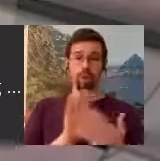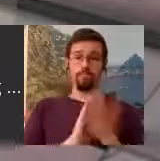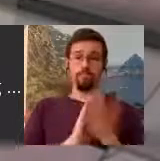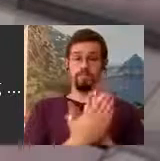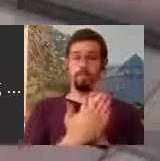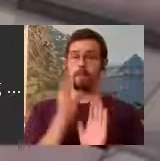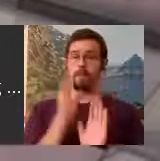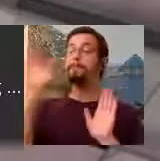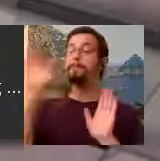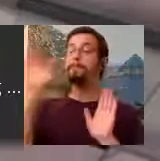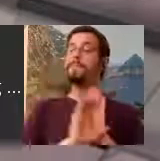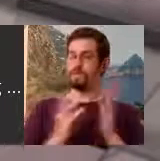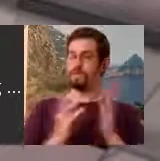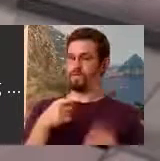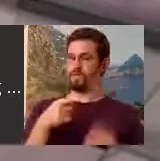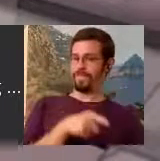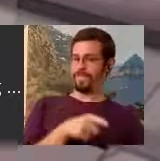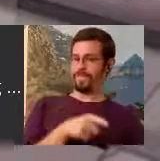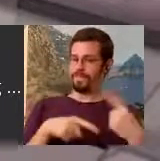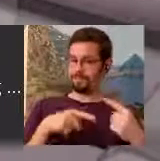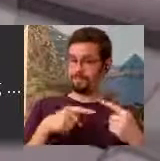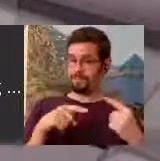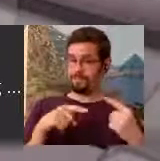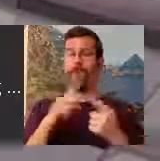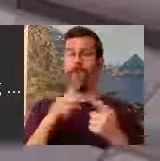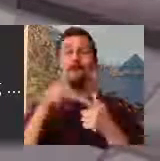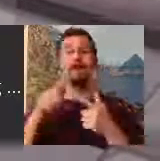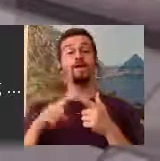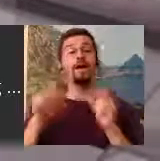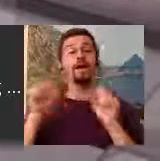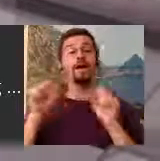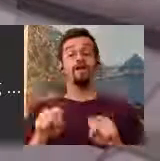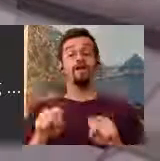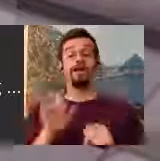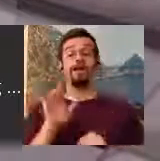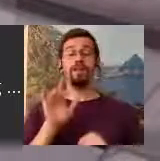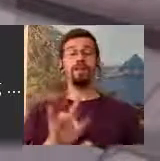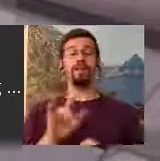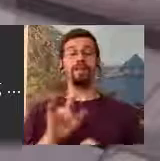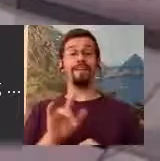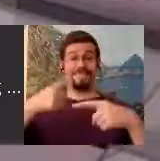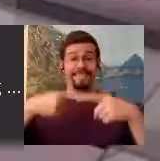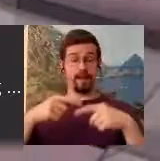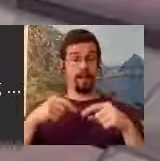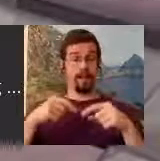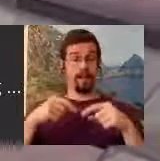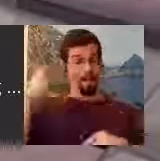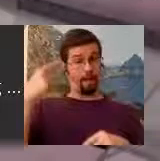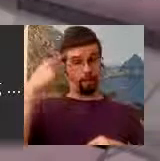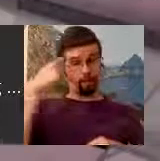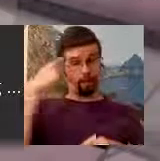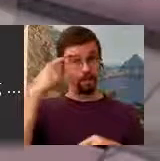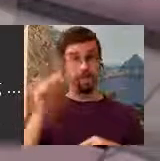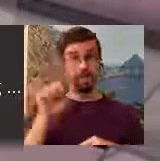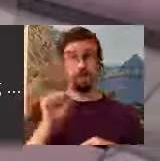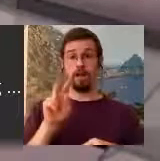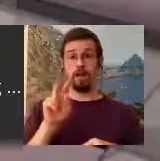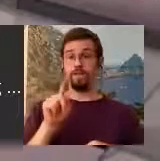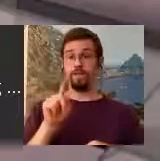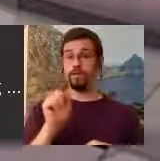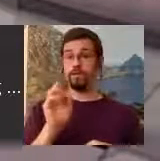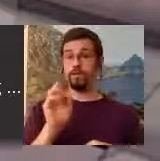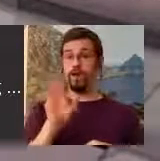of what it meant. But then you could click on one of those signs and I believe the avatar would do the movements of